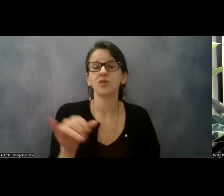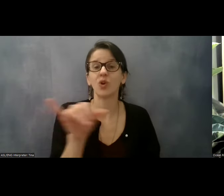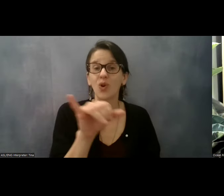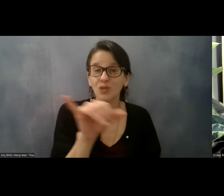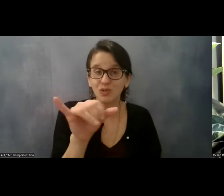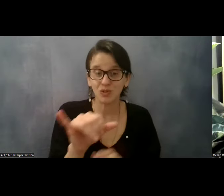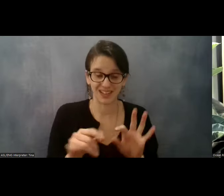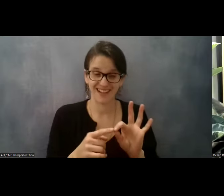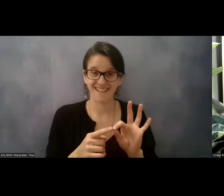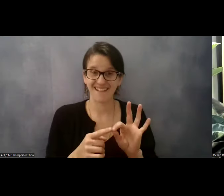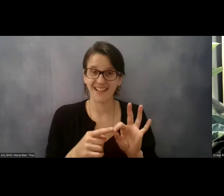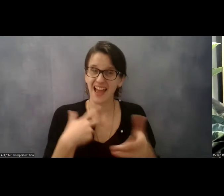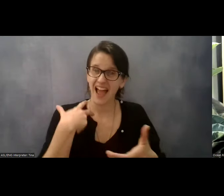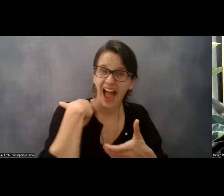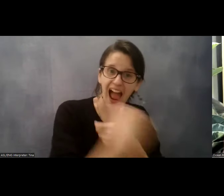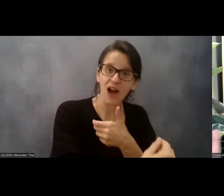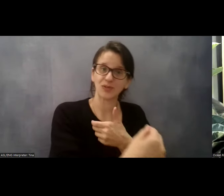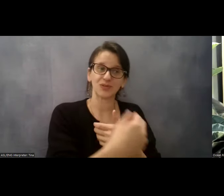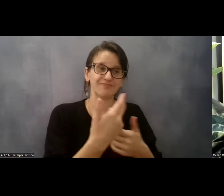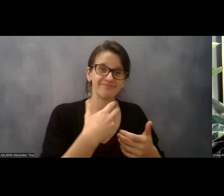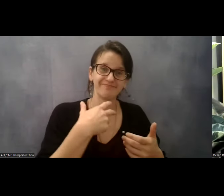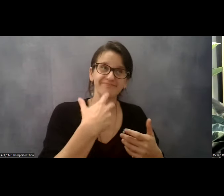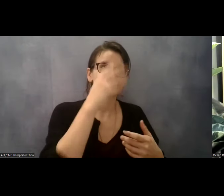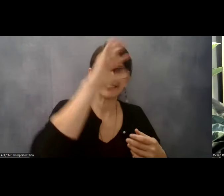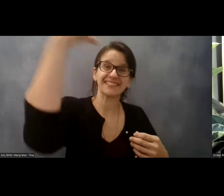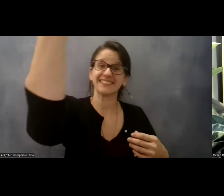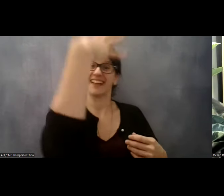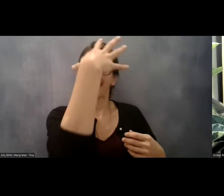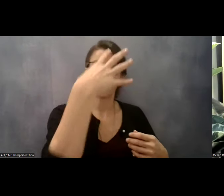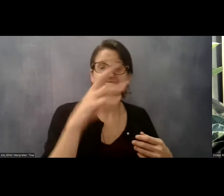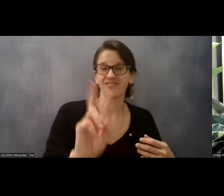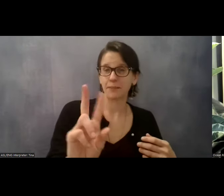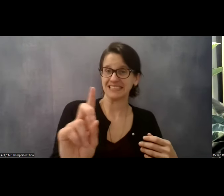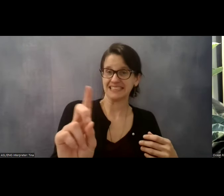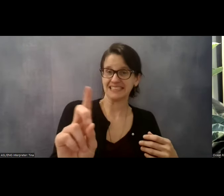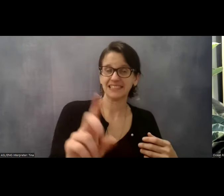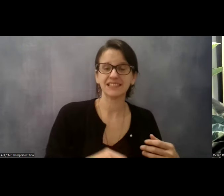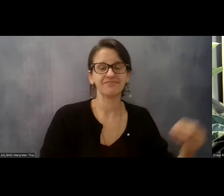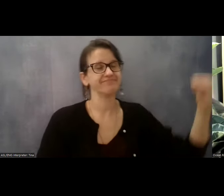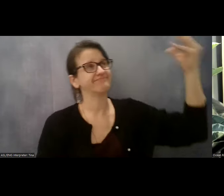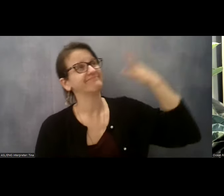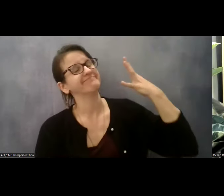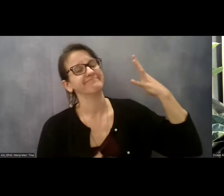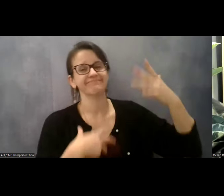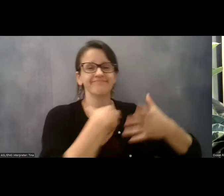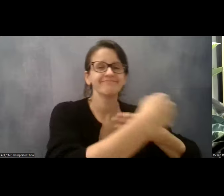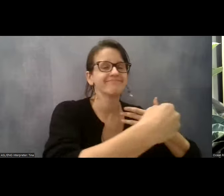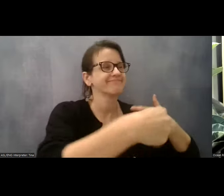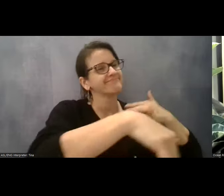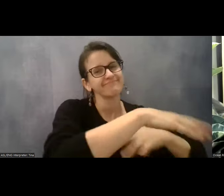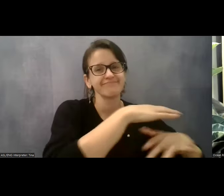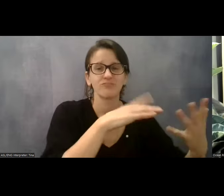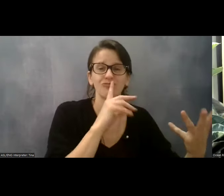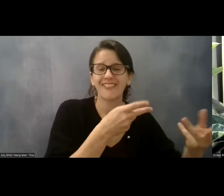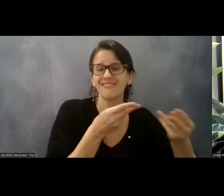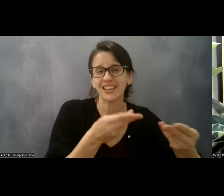need our vitamin D. We all need time to be in the great outdoors. It's nourishing for body, heart, and soul. And gardening will